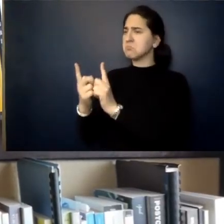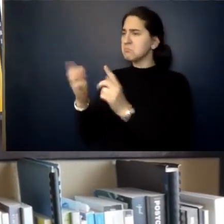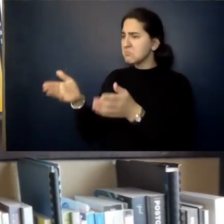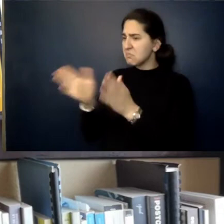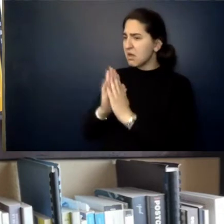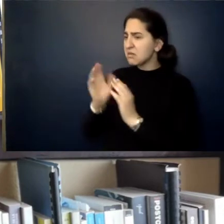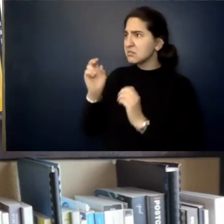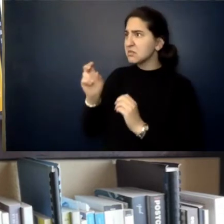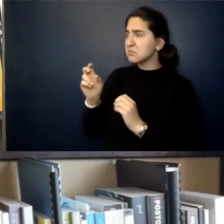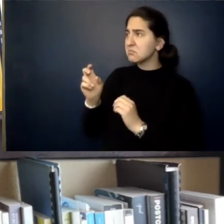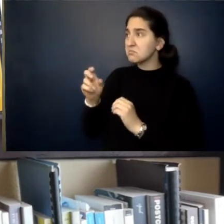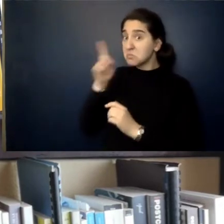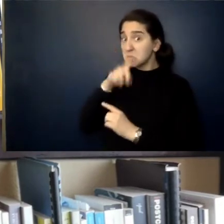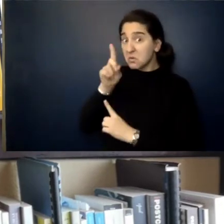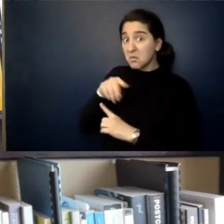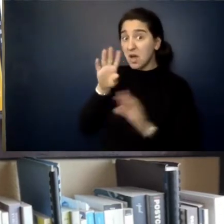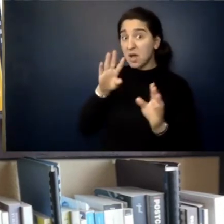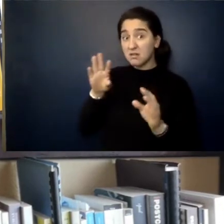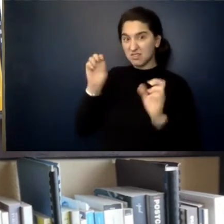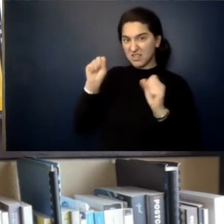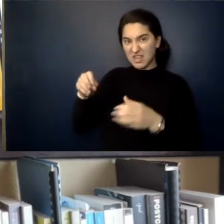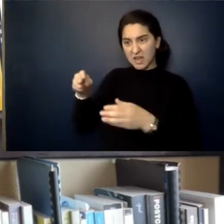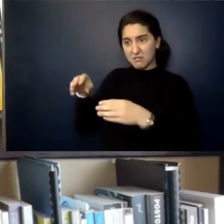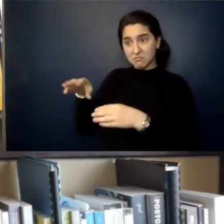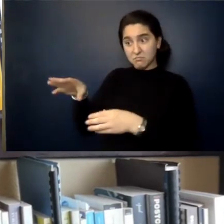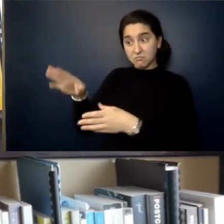Naboth vineyard.